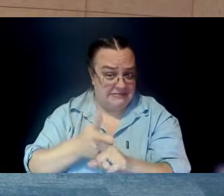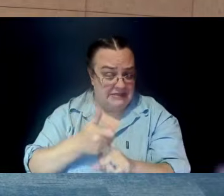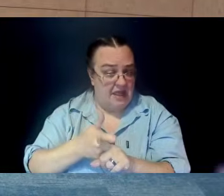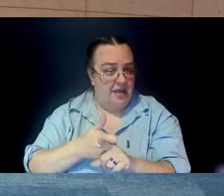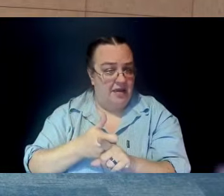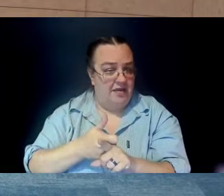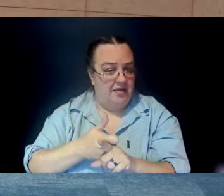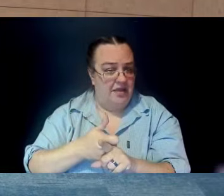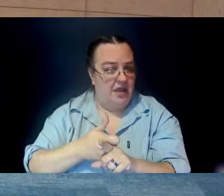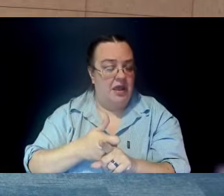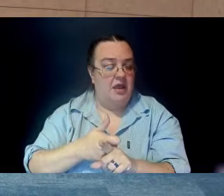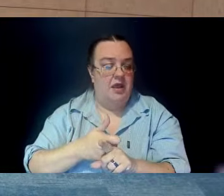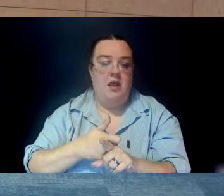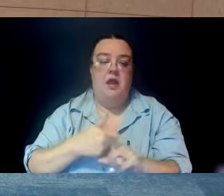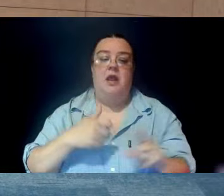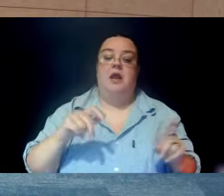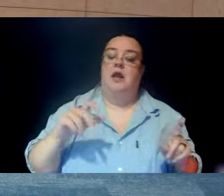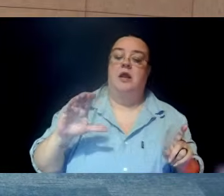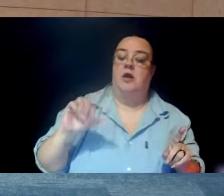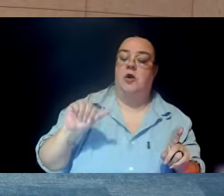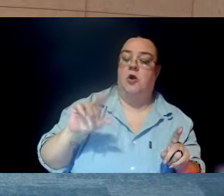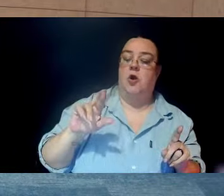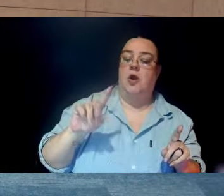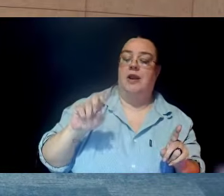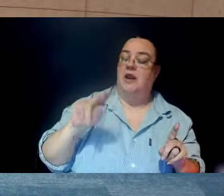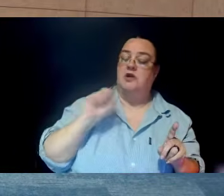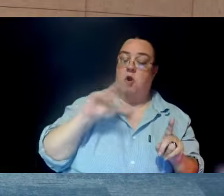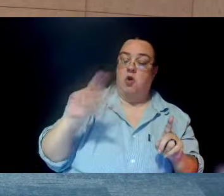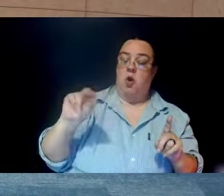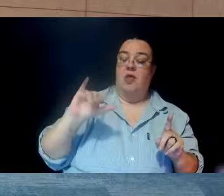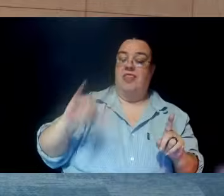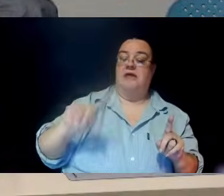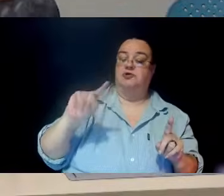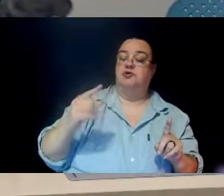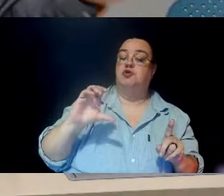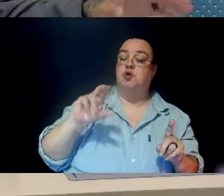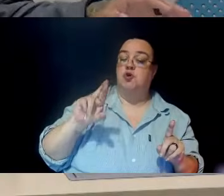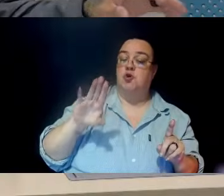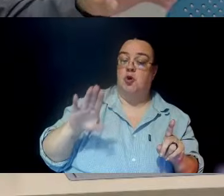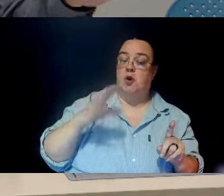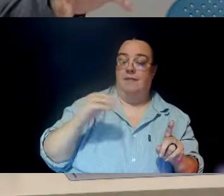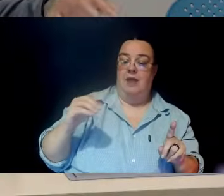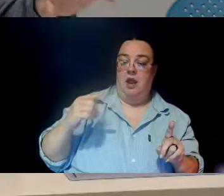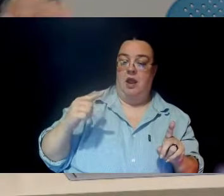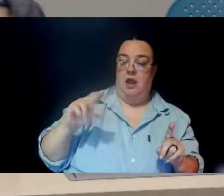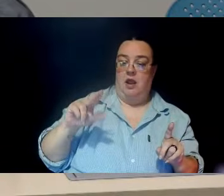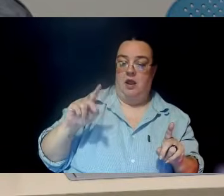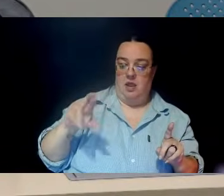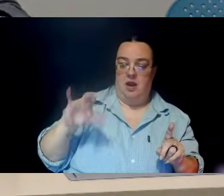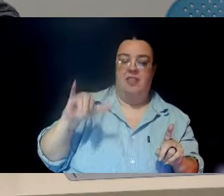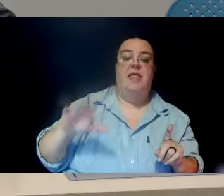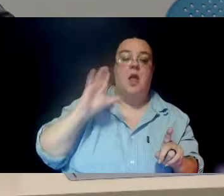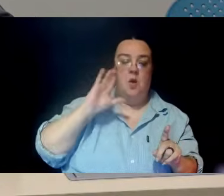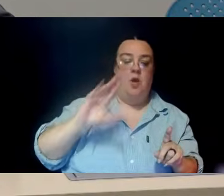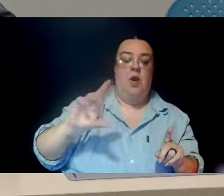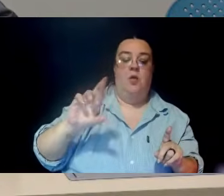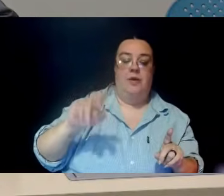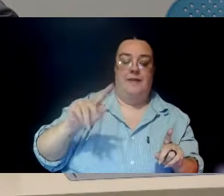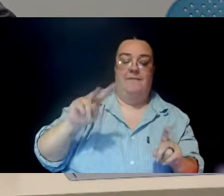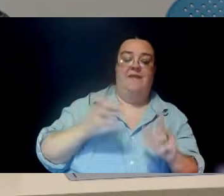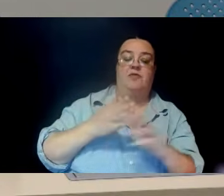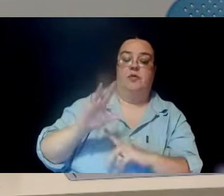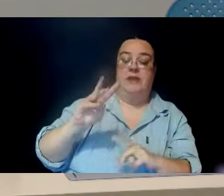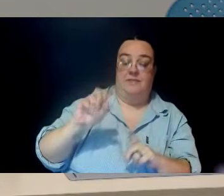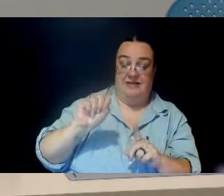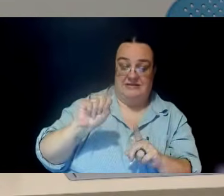No. okay, No, that just curb and gutter. okay, That's going to be repaved through WSSC. okay. Do we have a